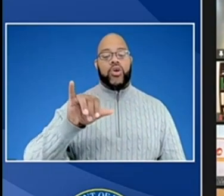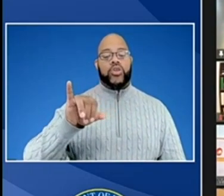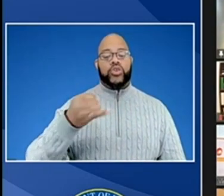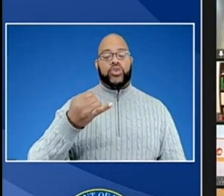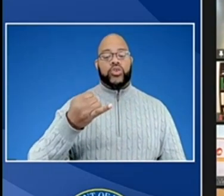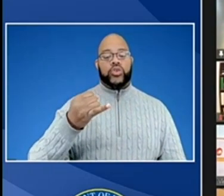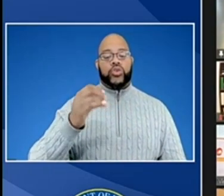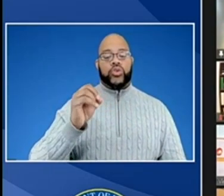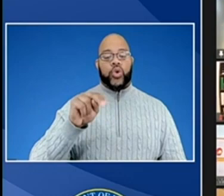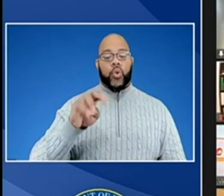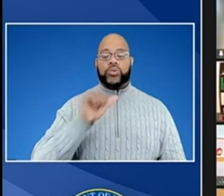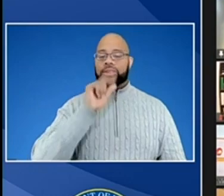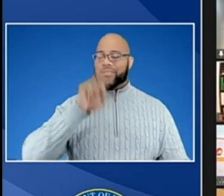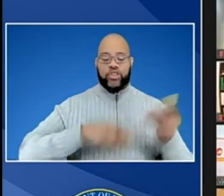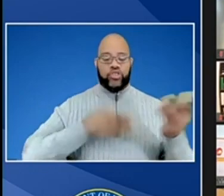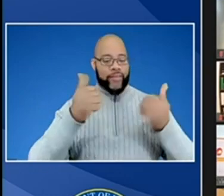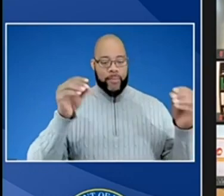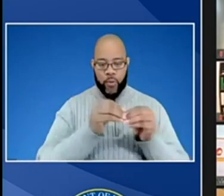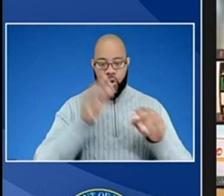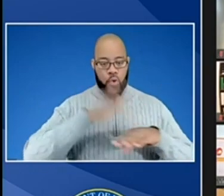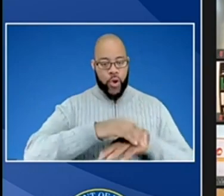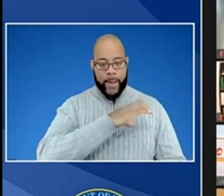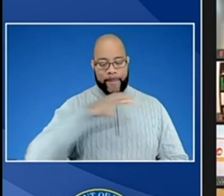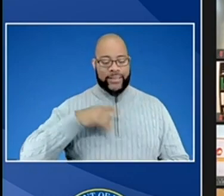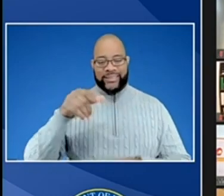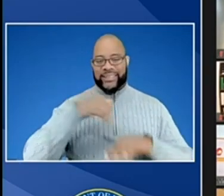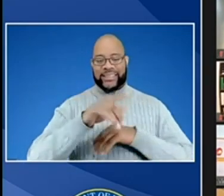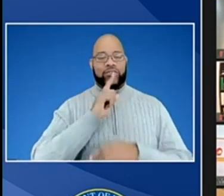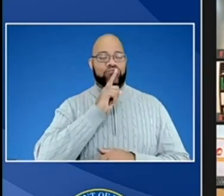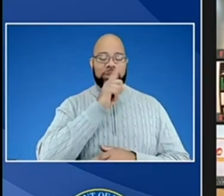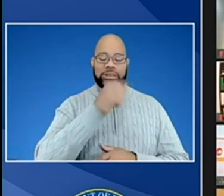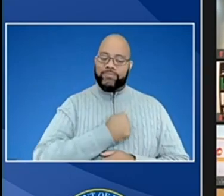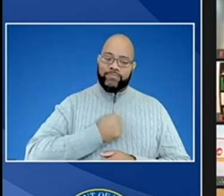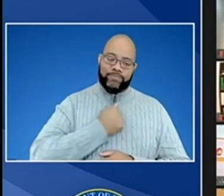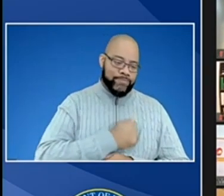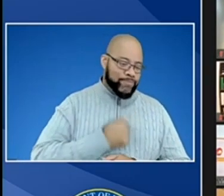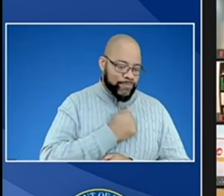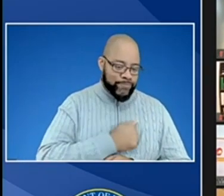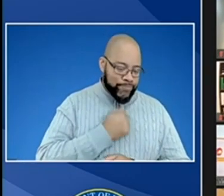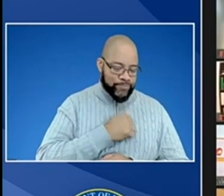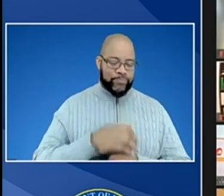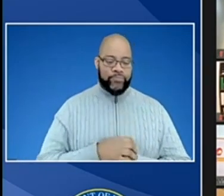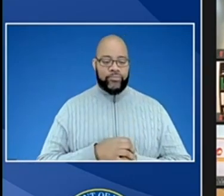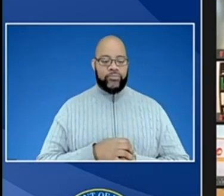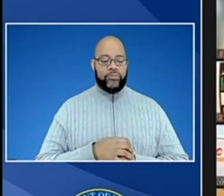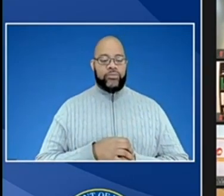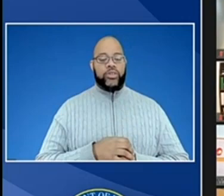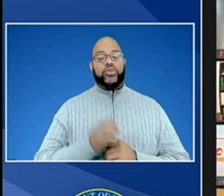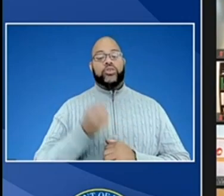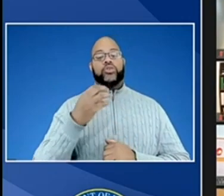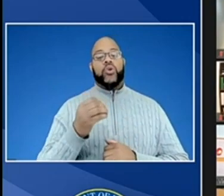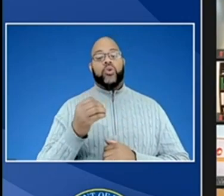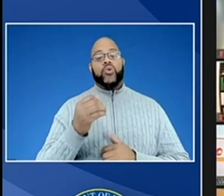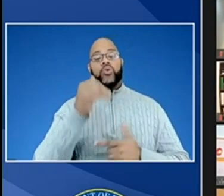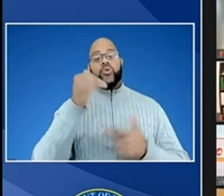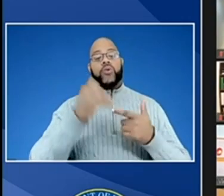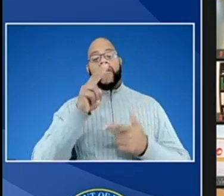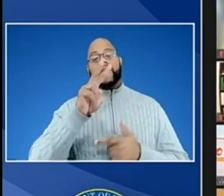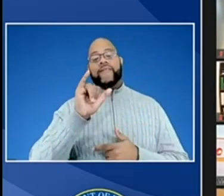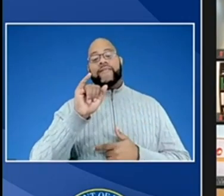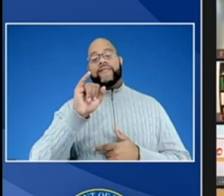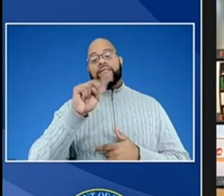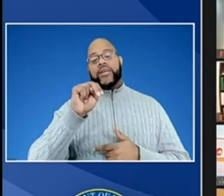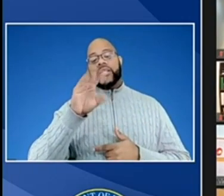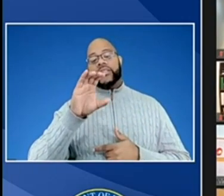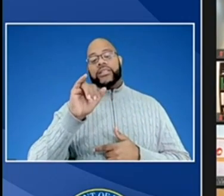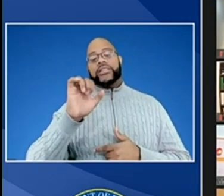serve on the committee. He sends his deepest regrets. So Vincent Andrews